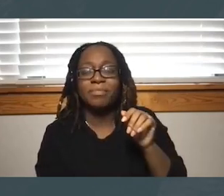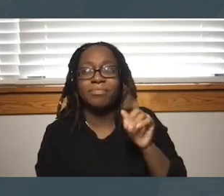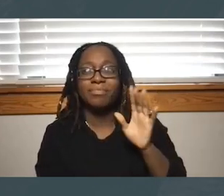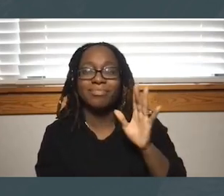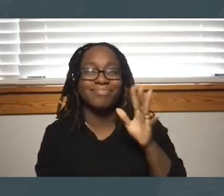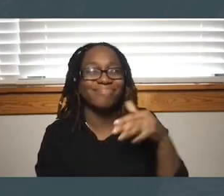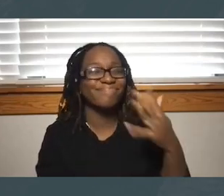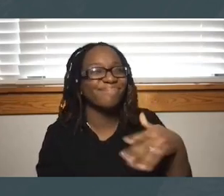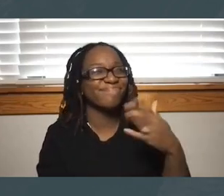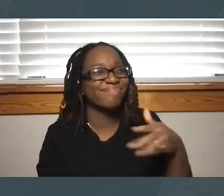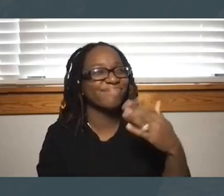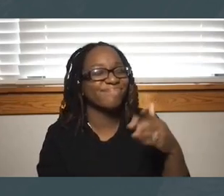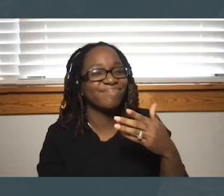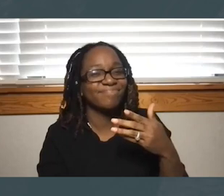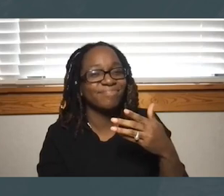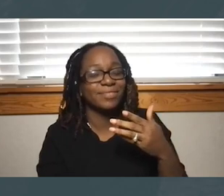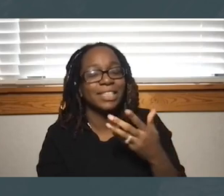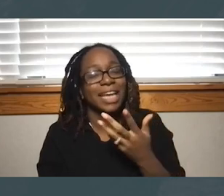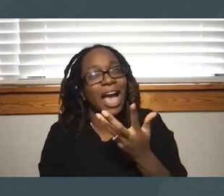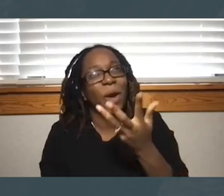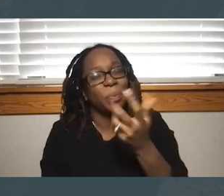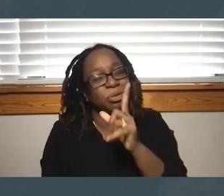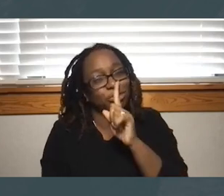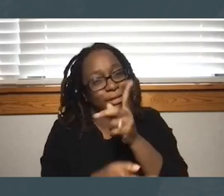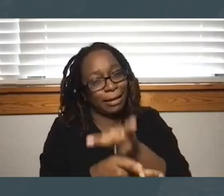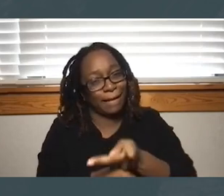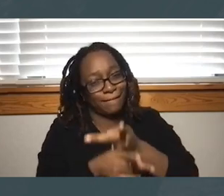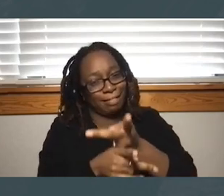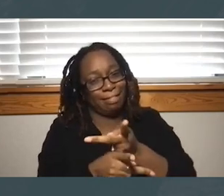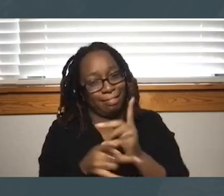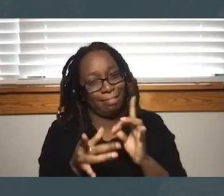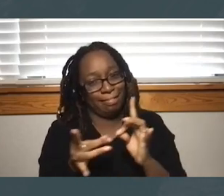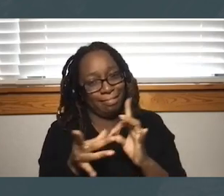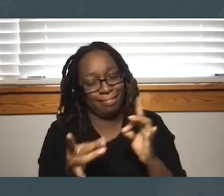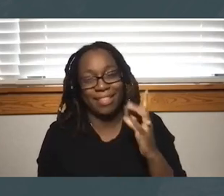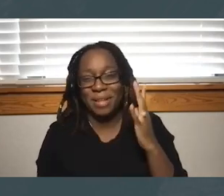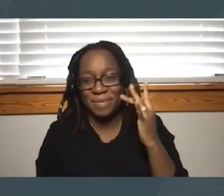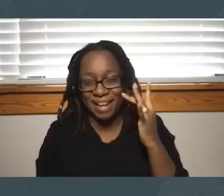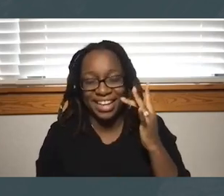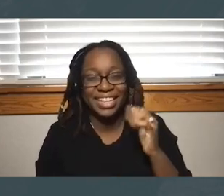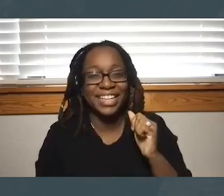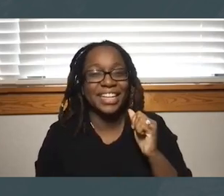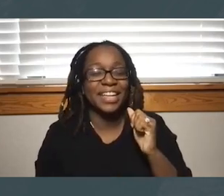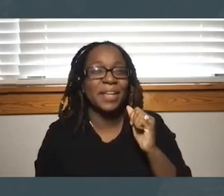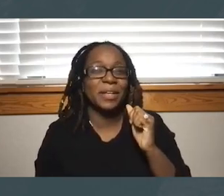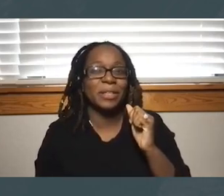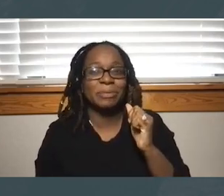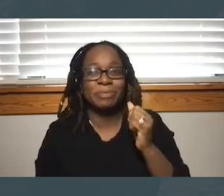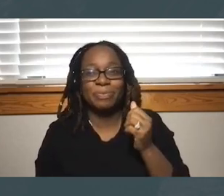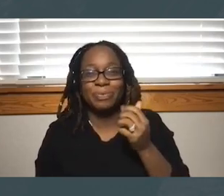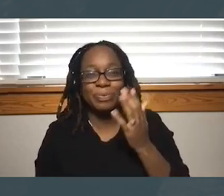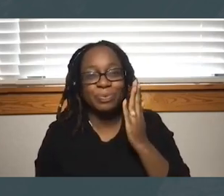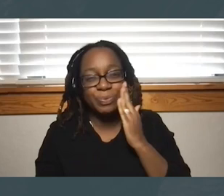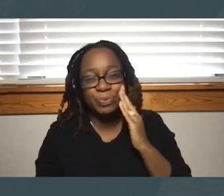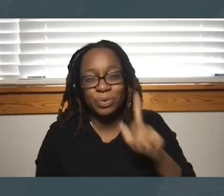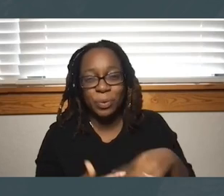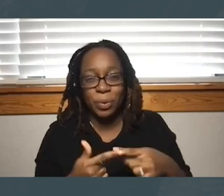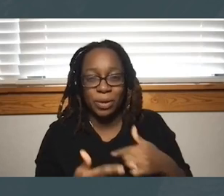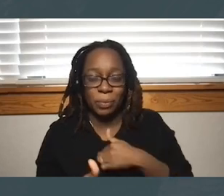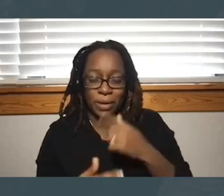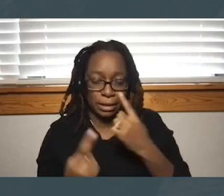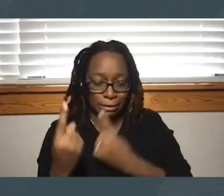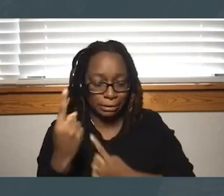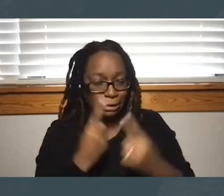I mean, I want to tread very carefully here because, you know, when we think about the enormity